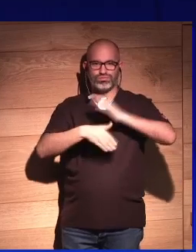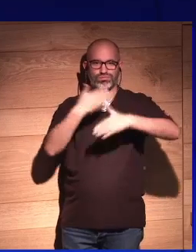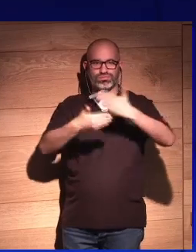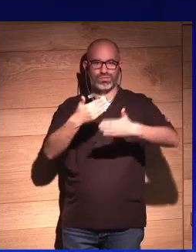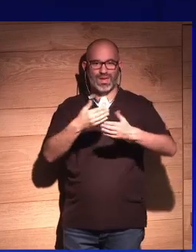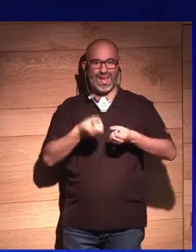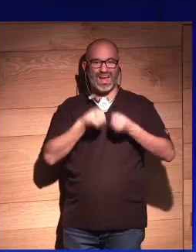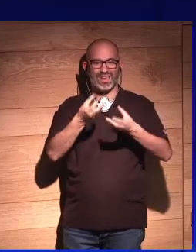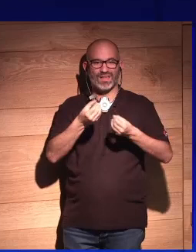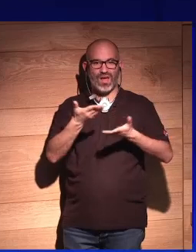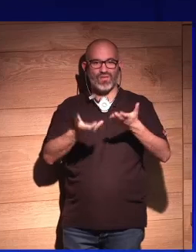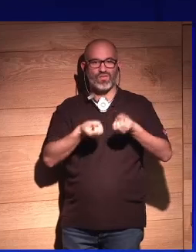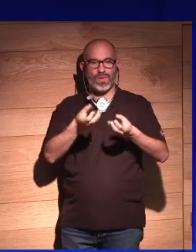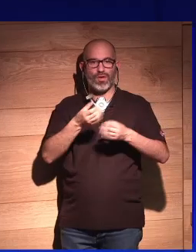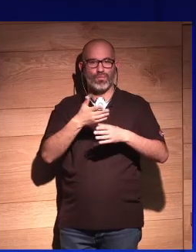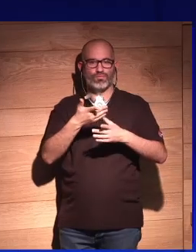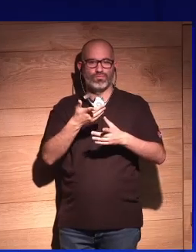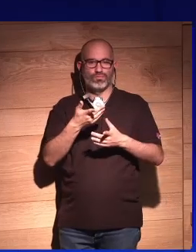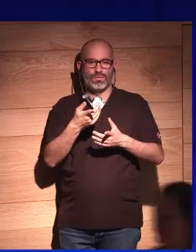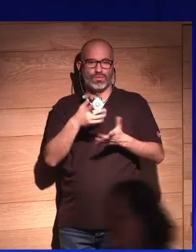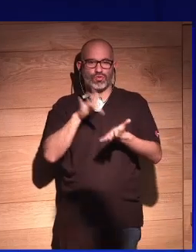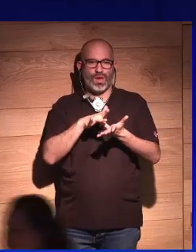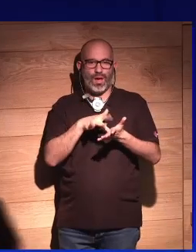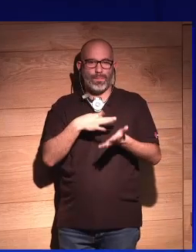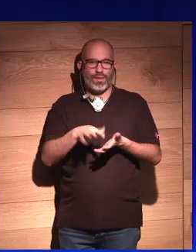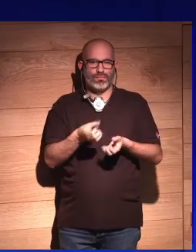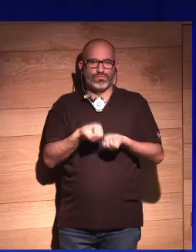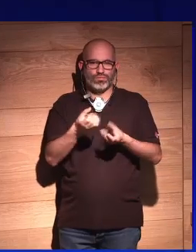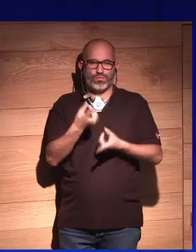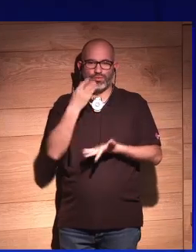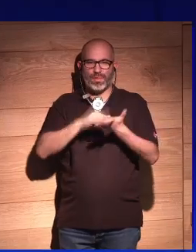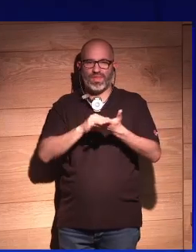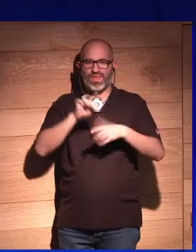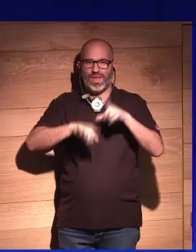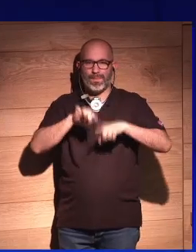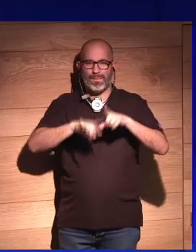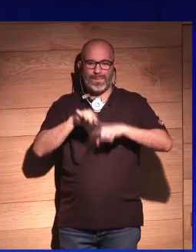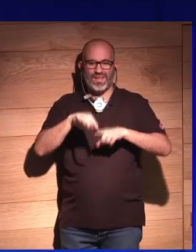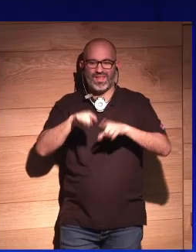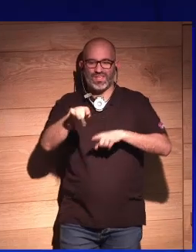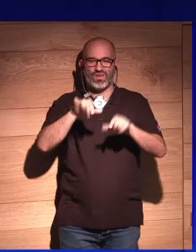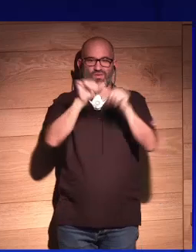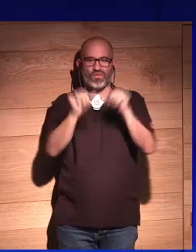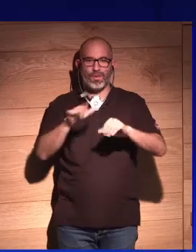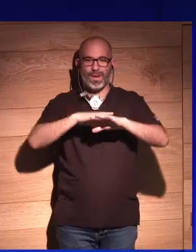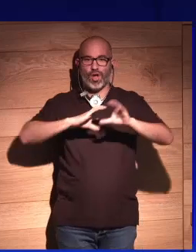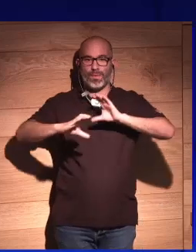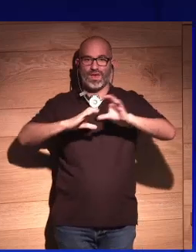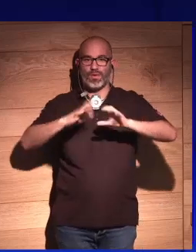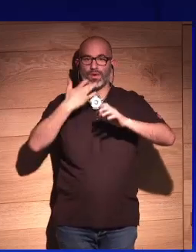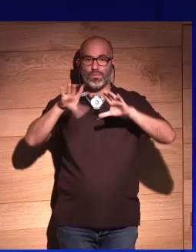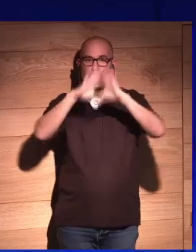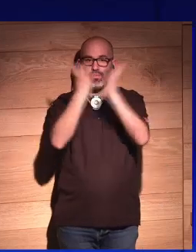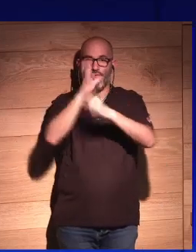communicate. You know, when you think about it and consider it as a communication medium, you know, what films